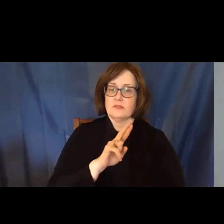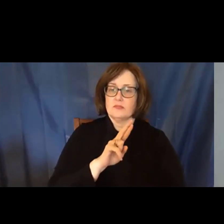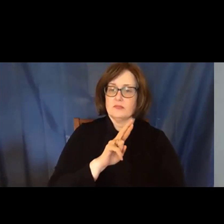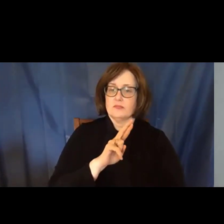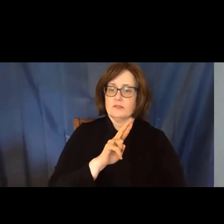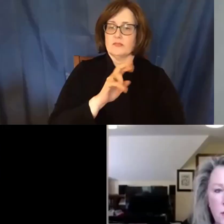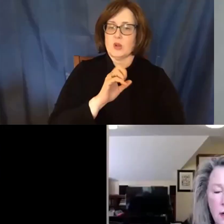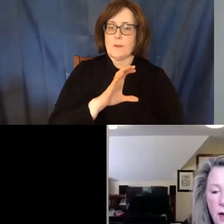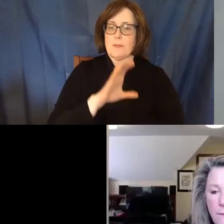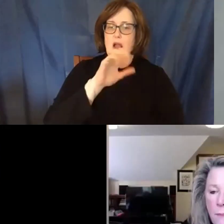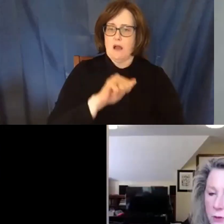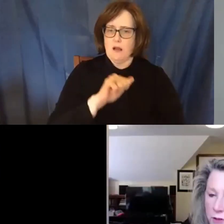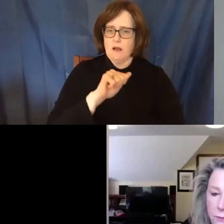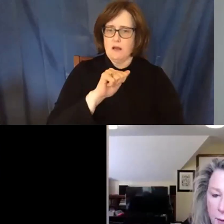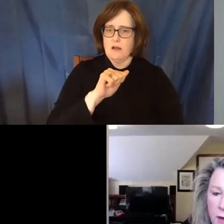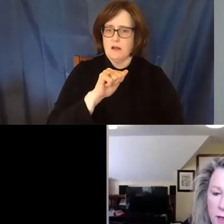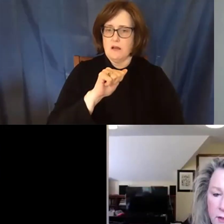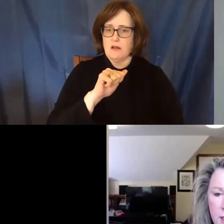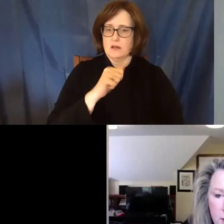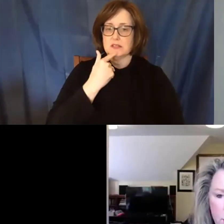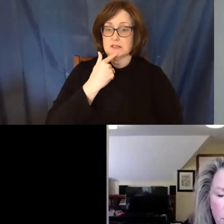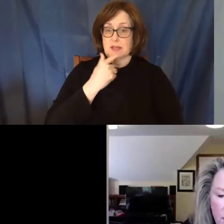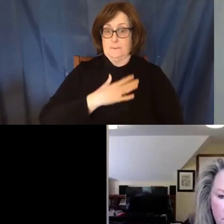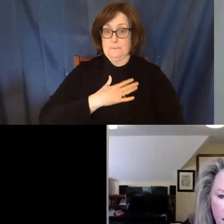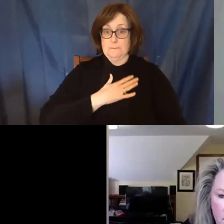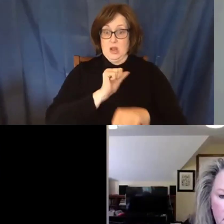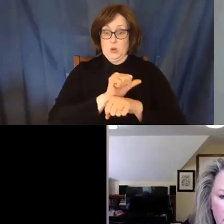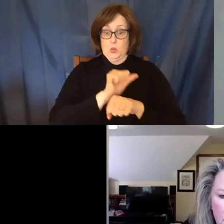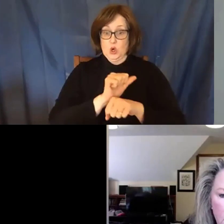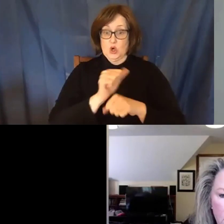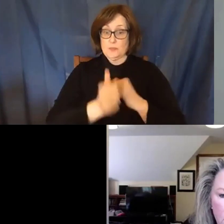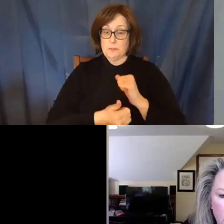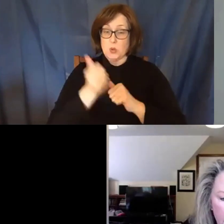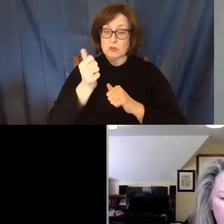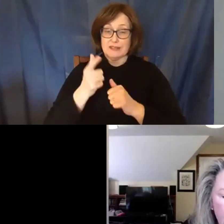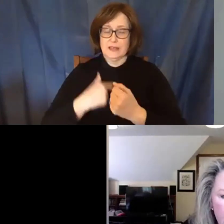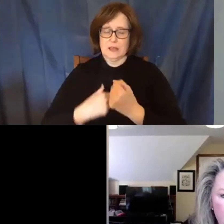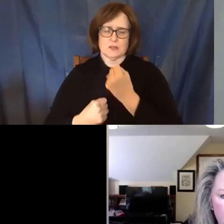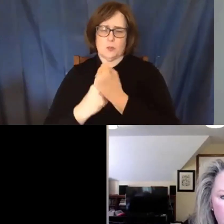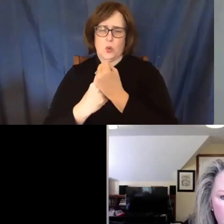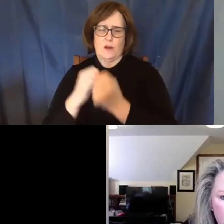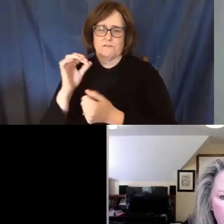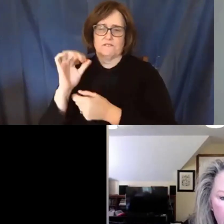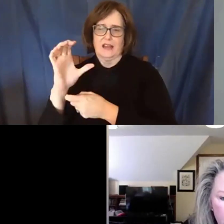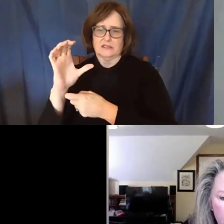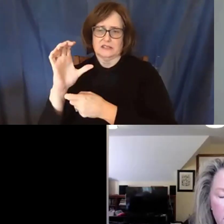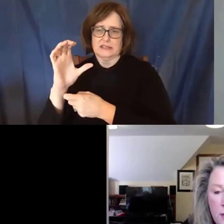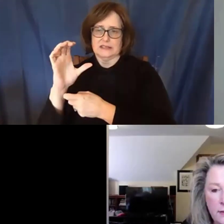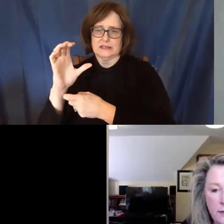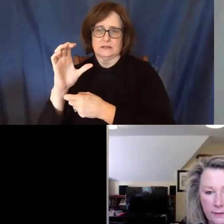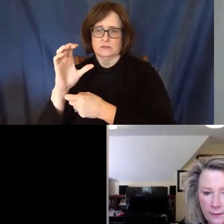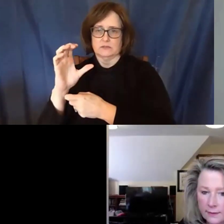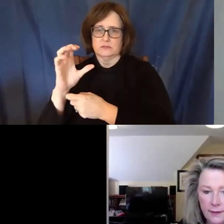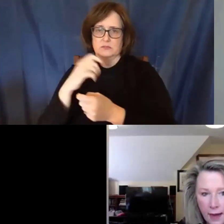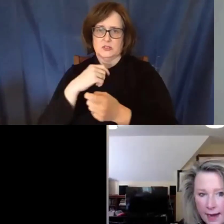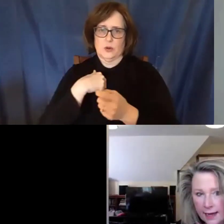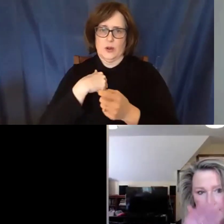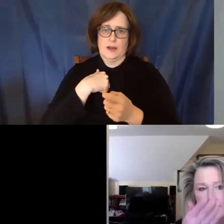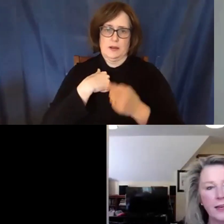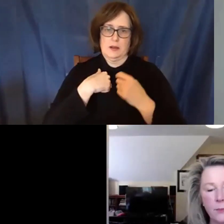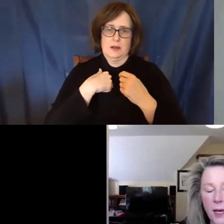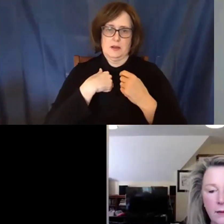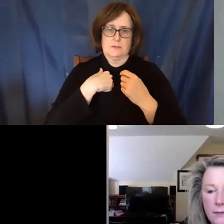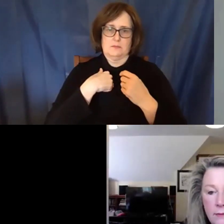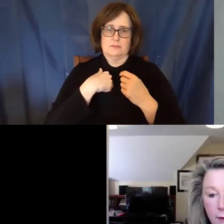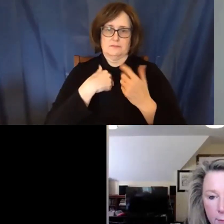I don't know. Most of my work is really supporting faculty. So I don't know that I have much to, I can't say